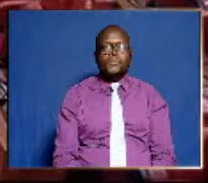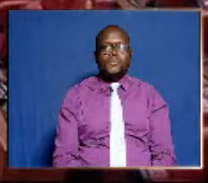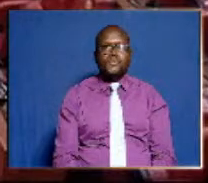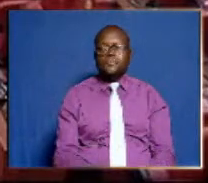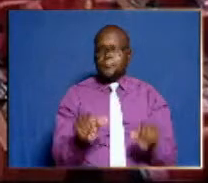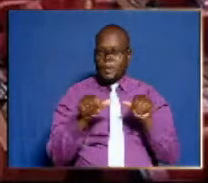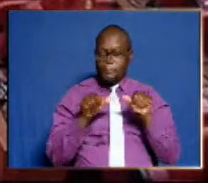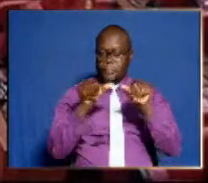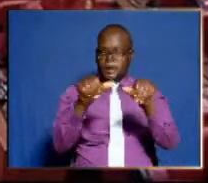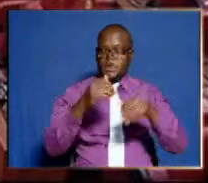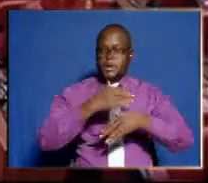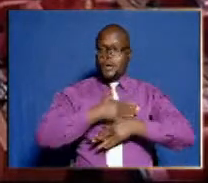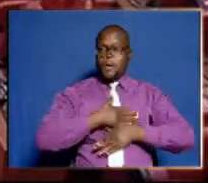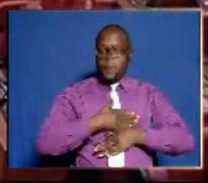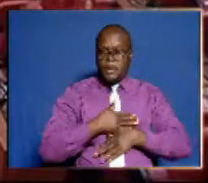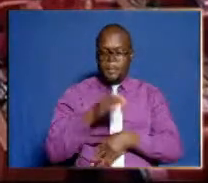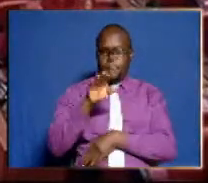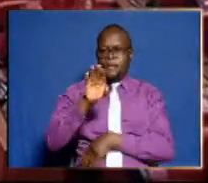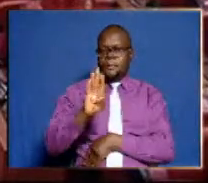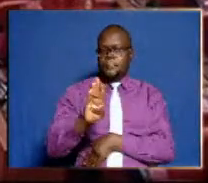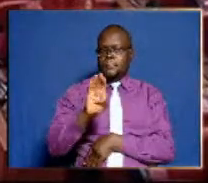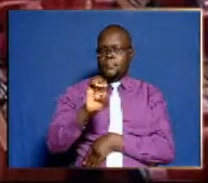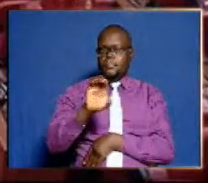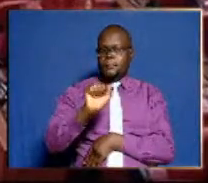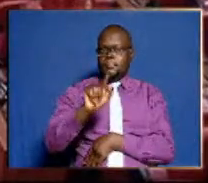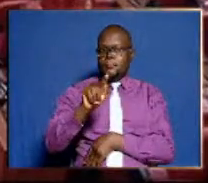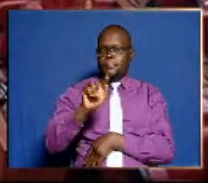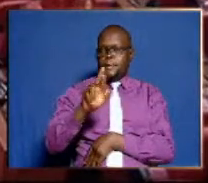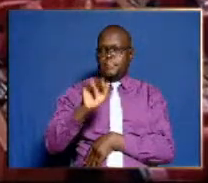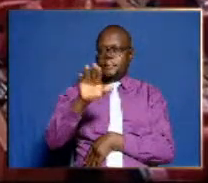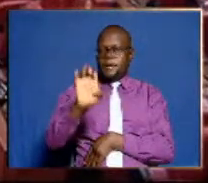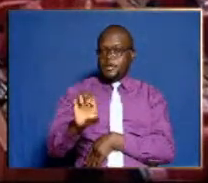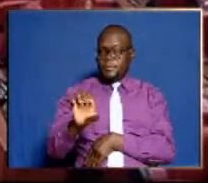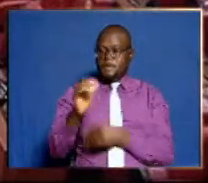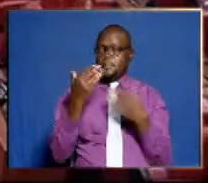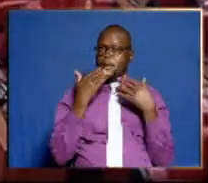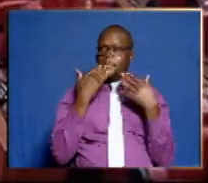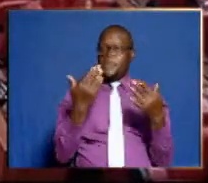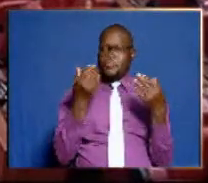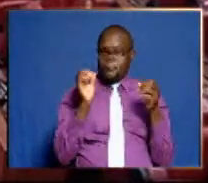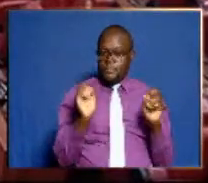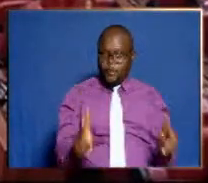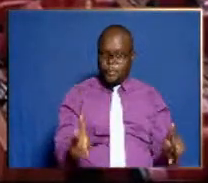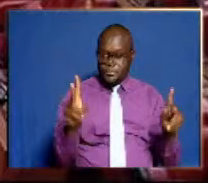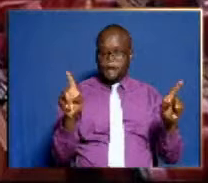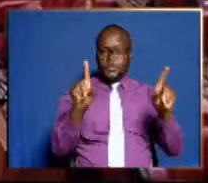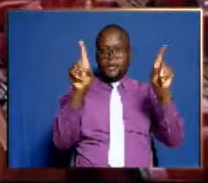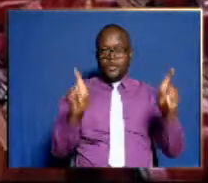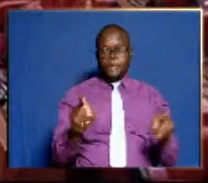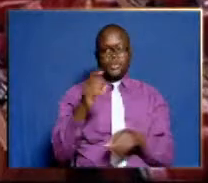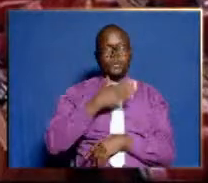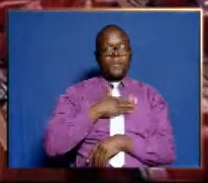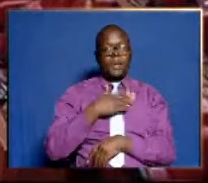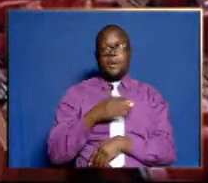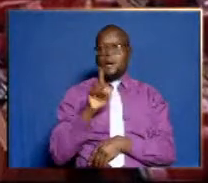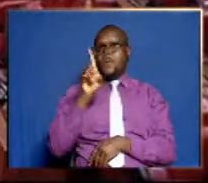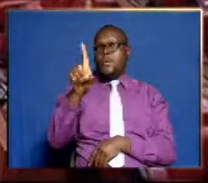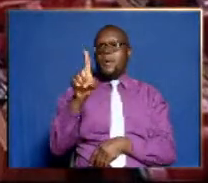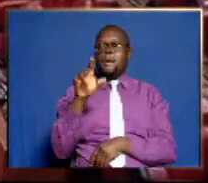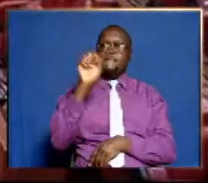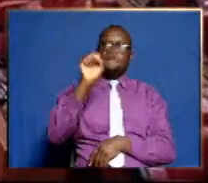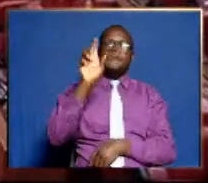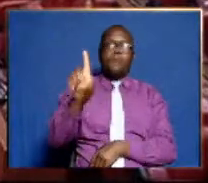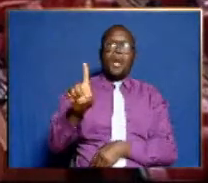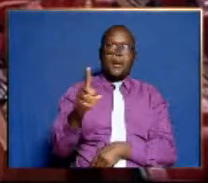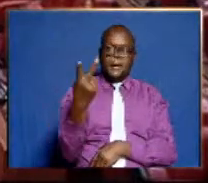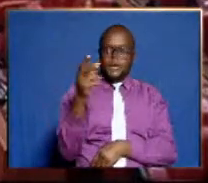Proceed, Honorable Beatrice Nyaga. Thank you, Mr. Speaker, for this opportunity. My question is number 151